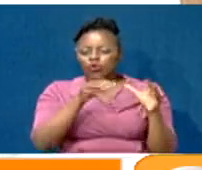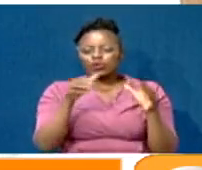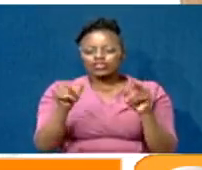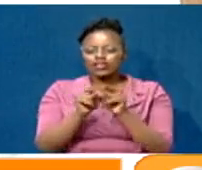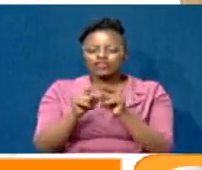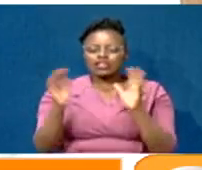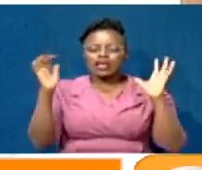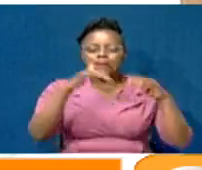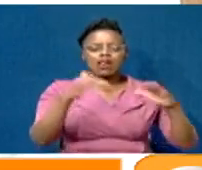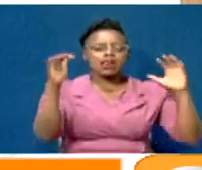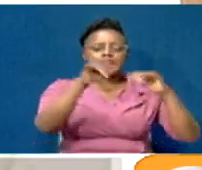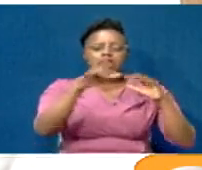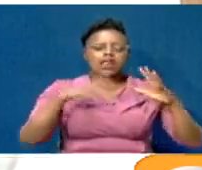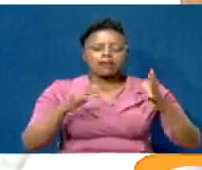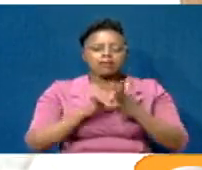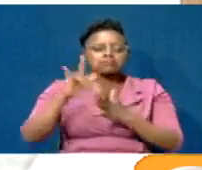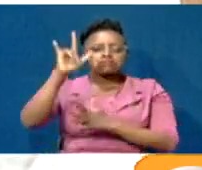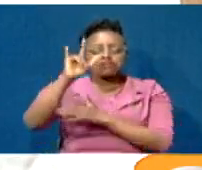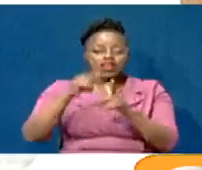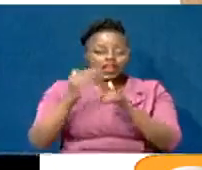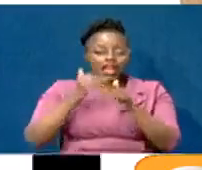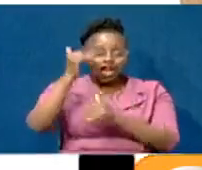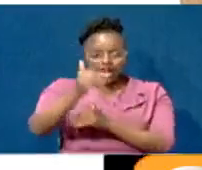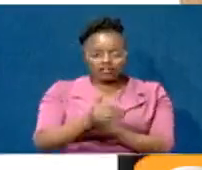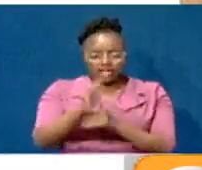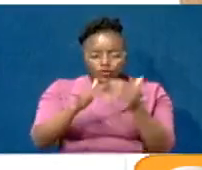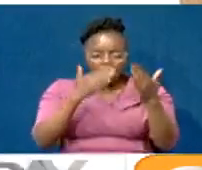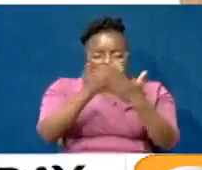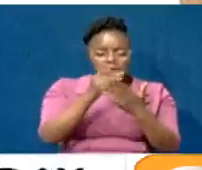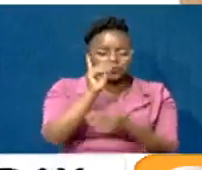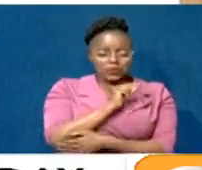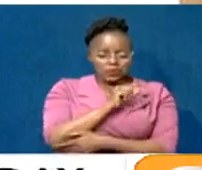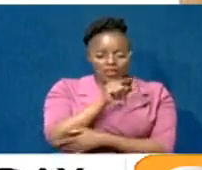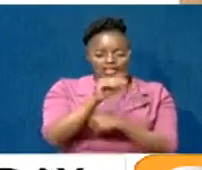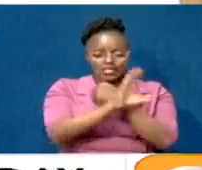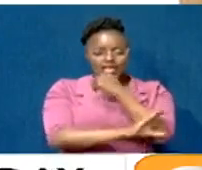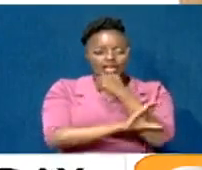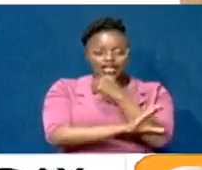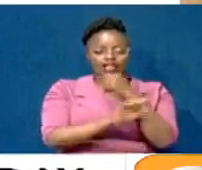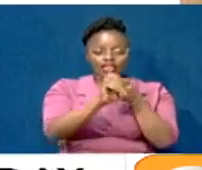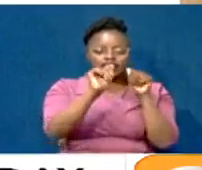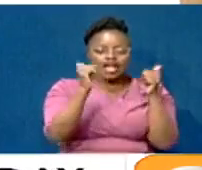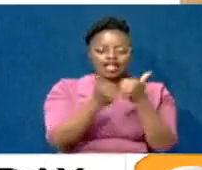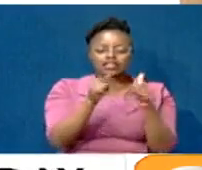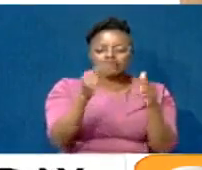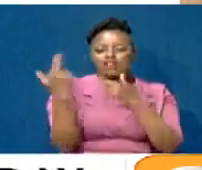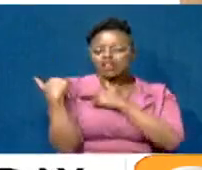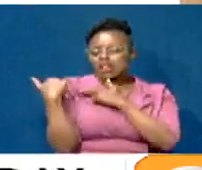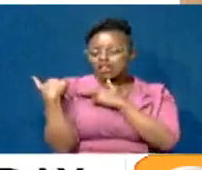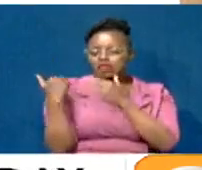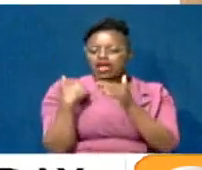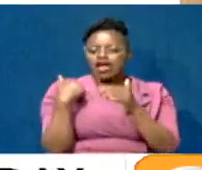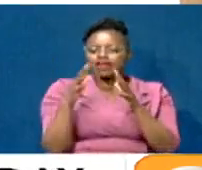amorphous seminars for those people who are going. Immediately you arrive in that country, that agent takes you, there is a